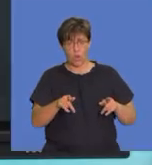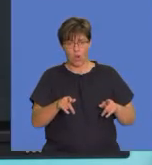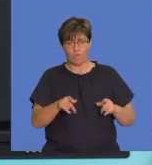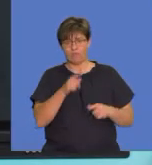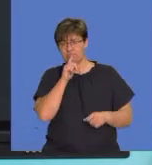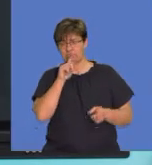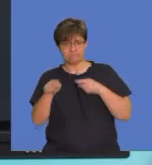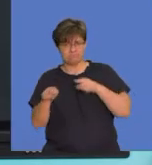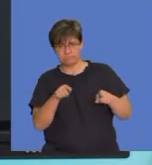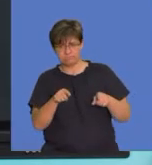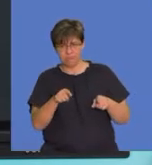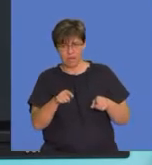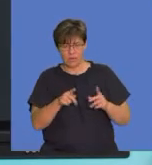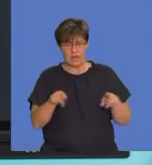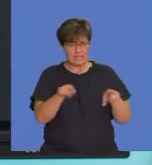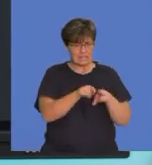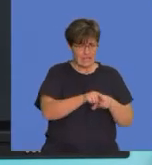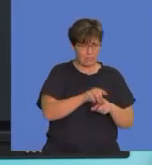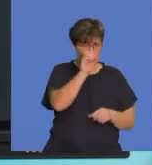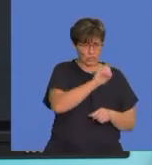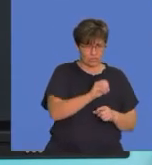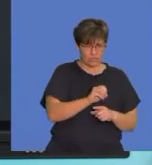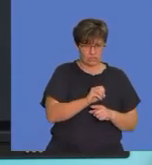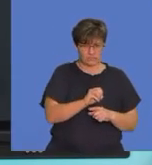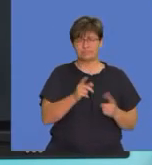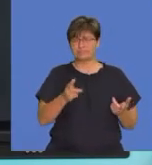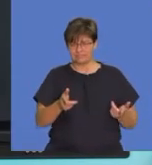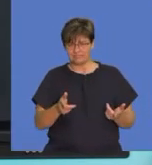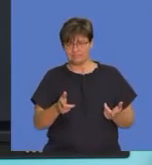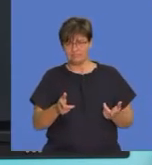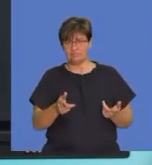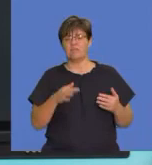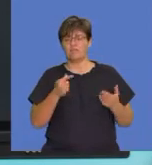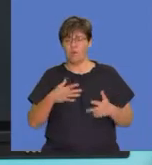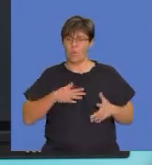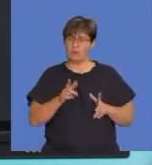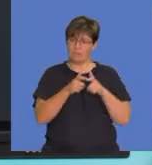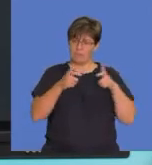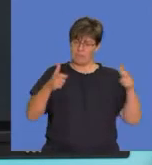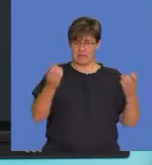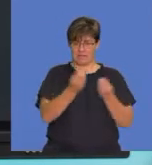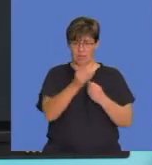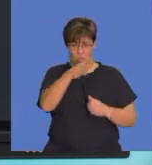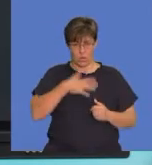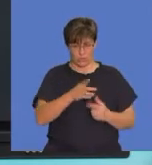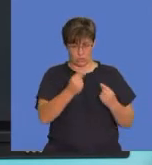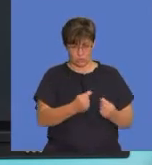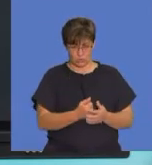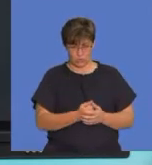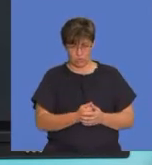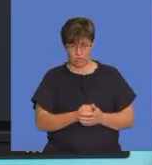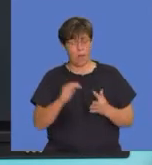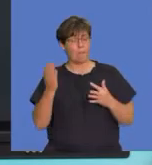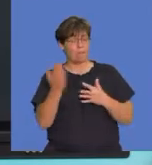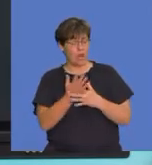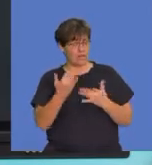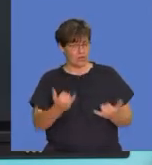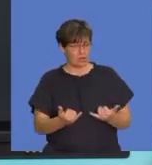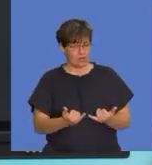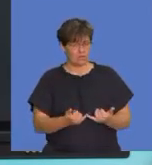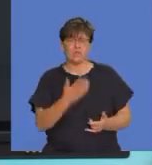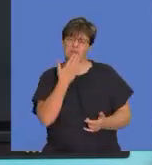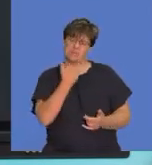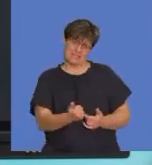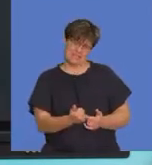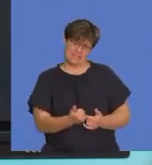if you were to tip and times it, will it be the same as the original ratio? That's the big thing that I want you to do now. So as we